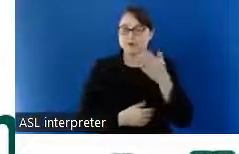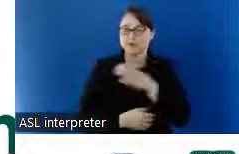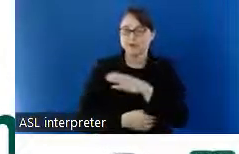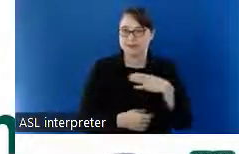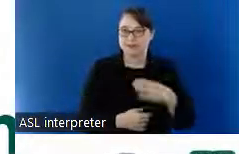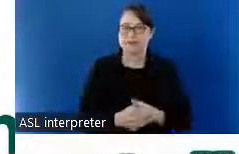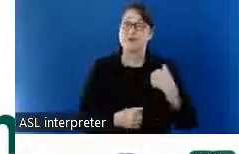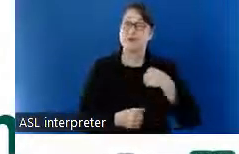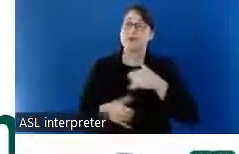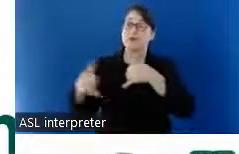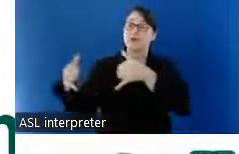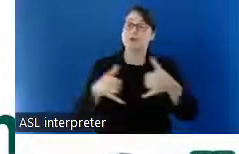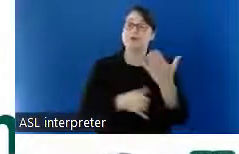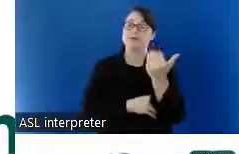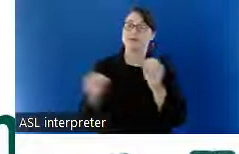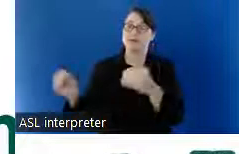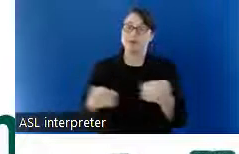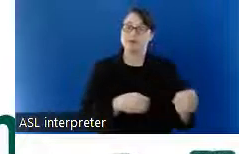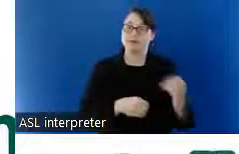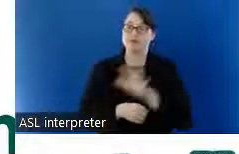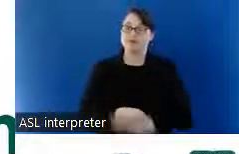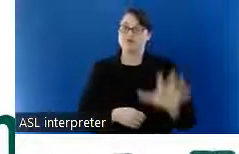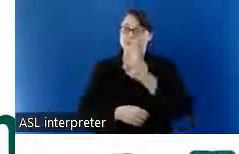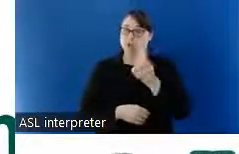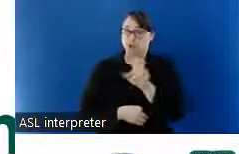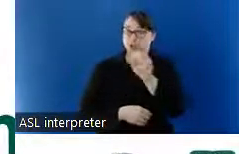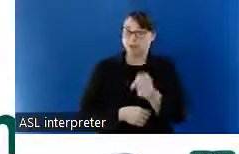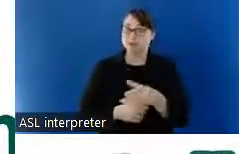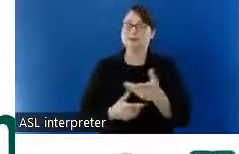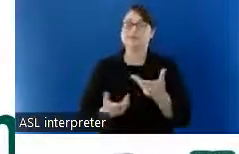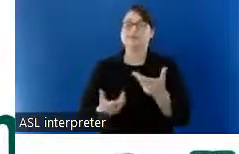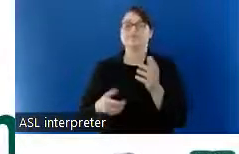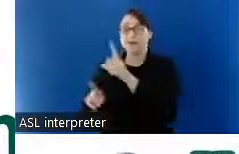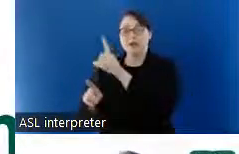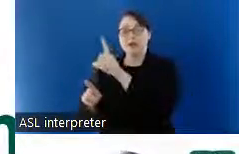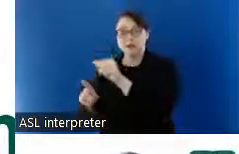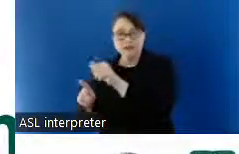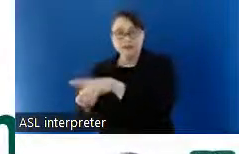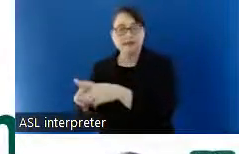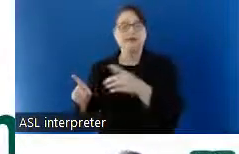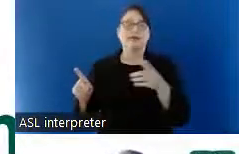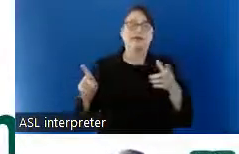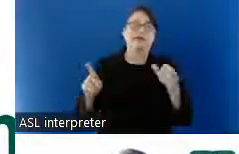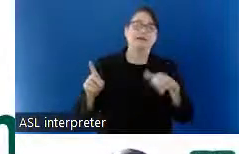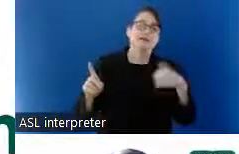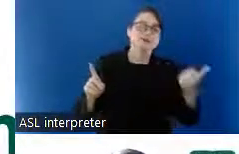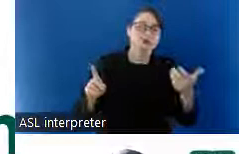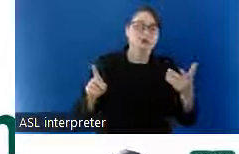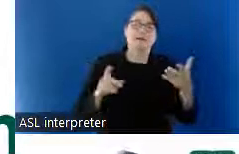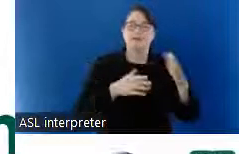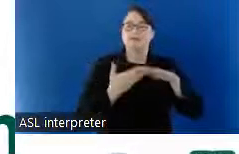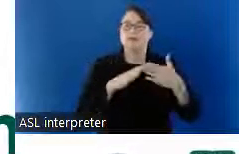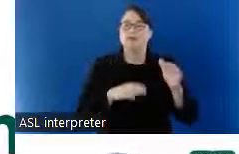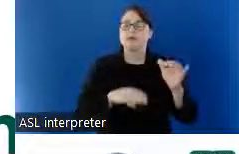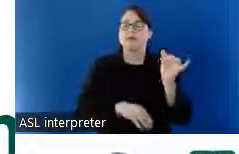15 organizations throughout the country that included urban areas like Los Angeles and less densely populated communities like Jeffersonville,